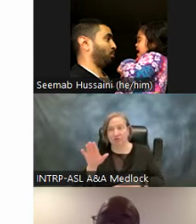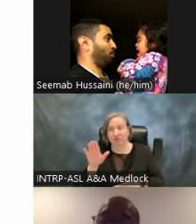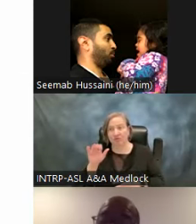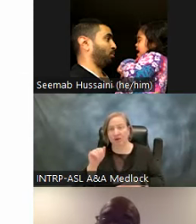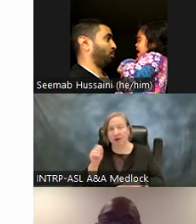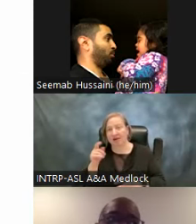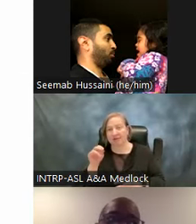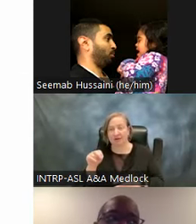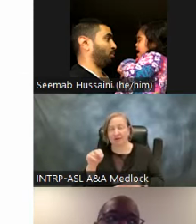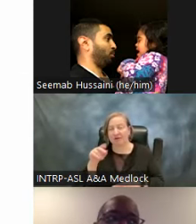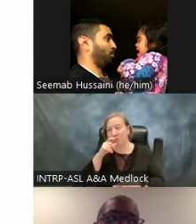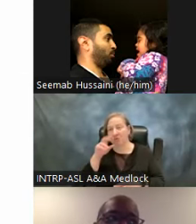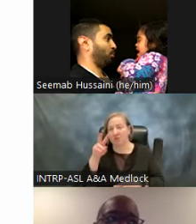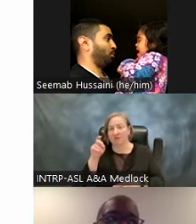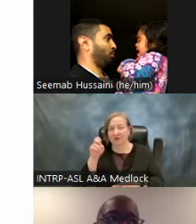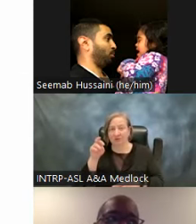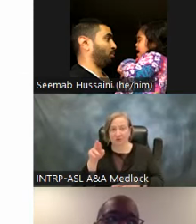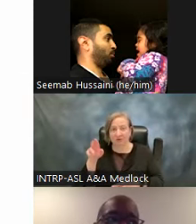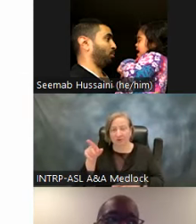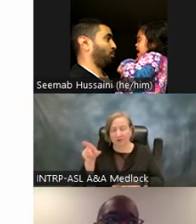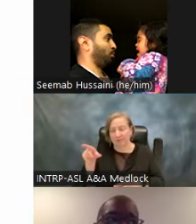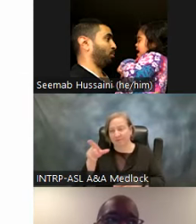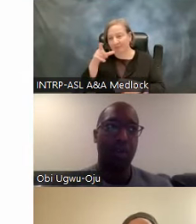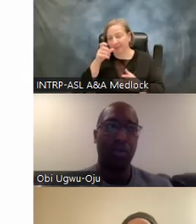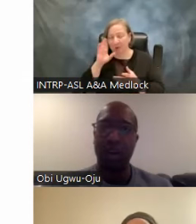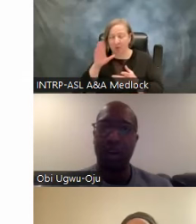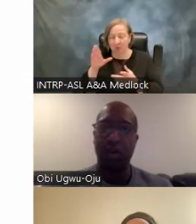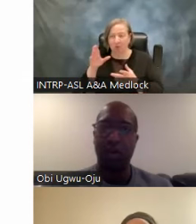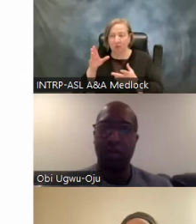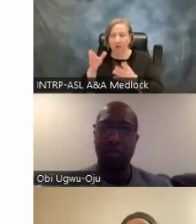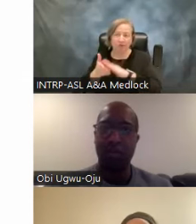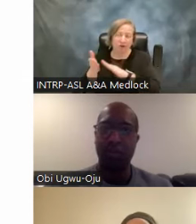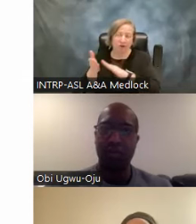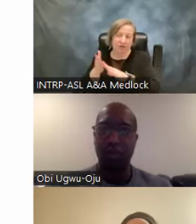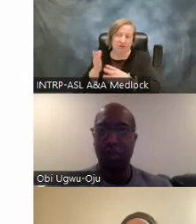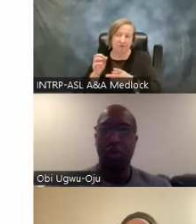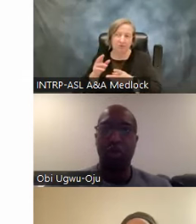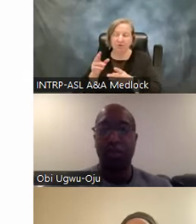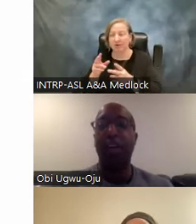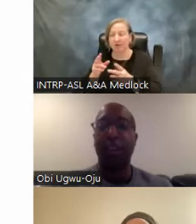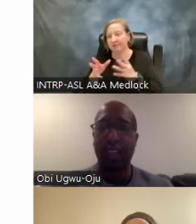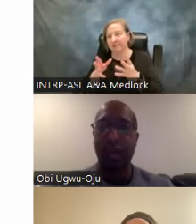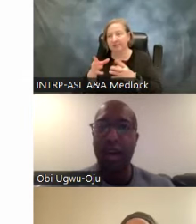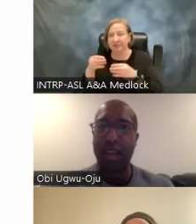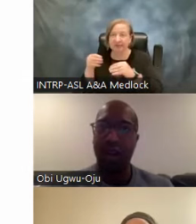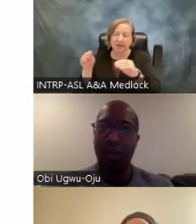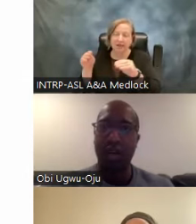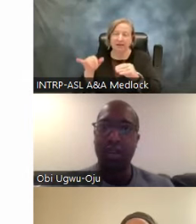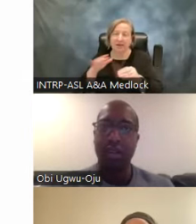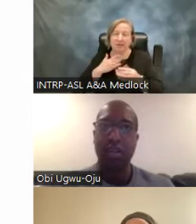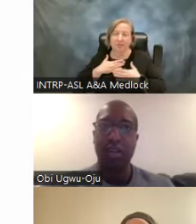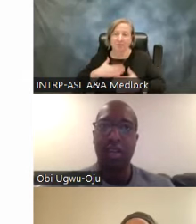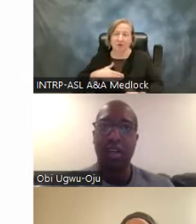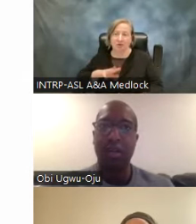the vendors who are going to be kind of running or selling the body